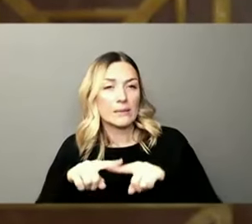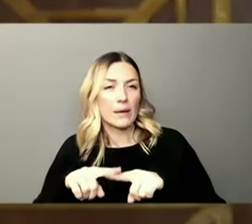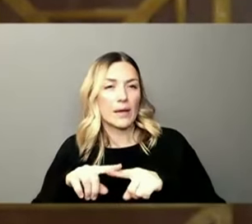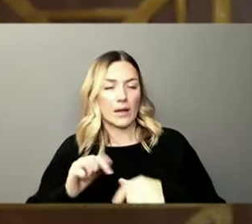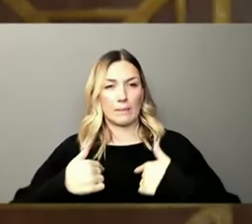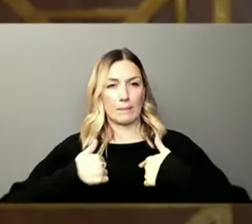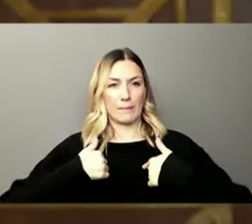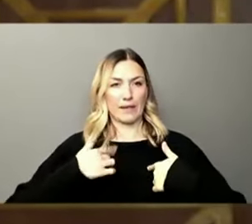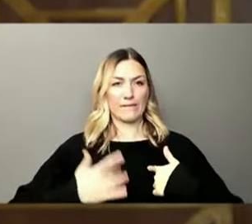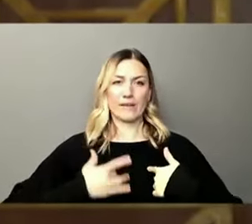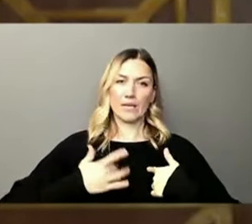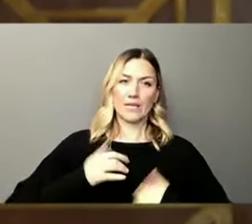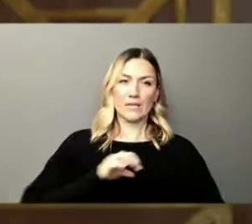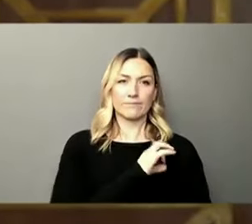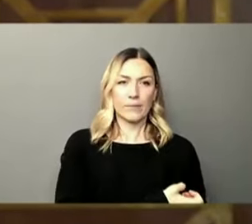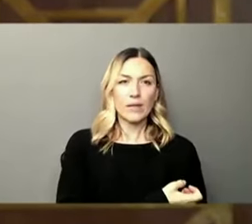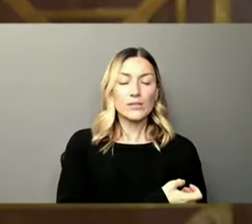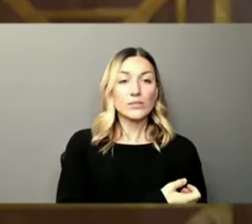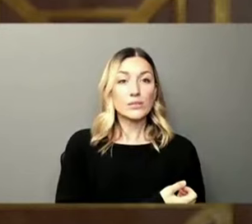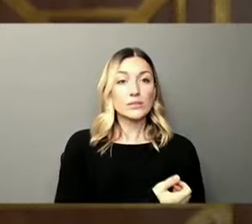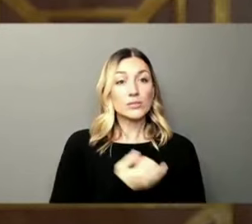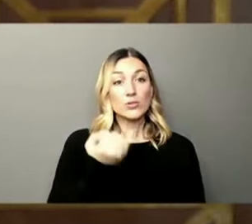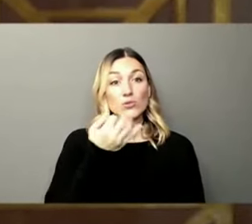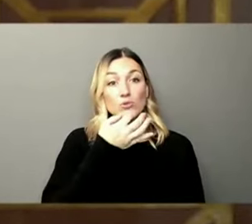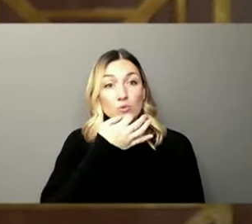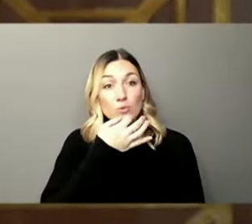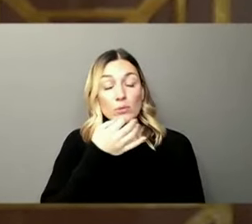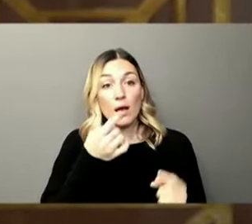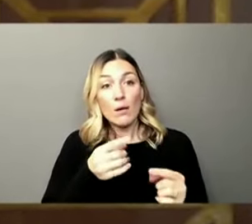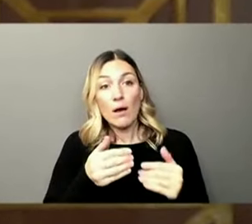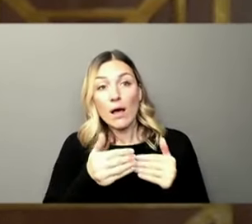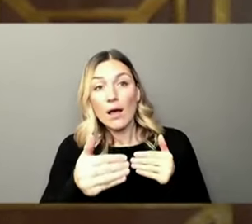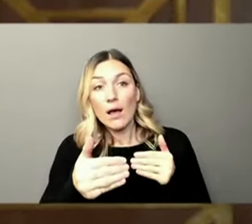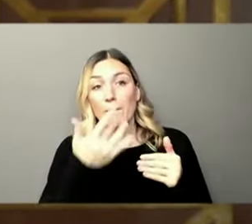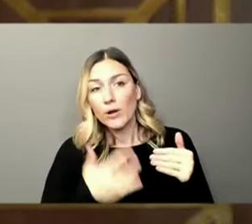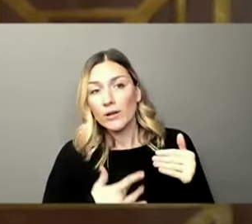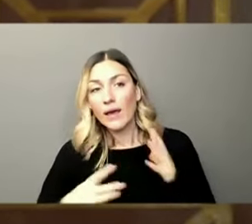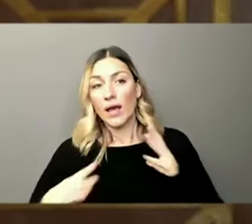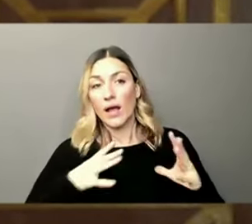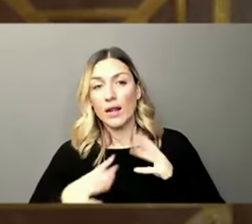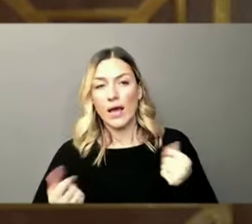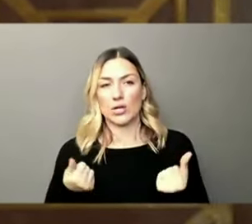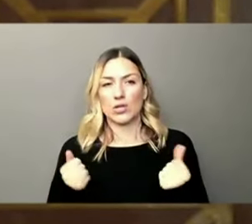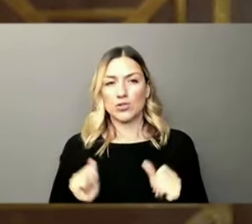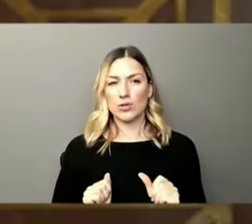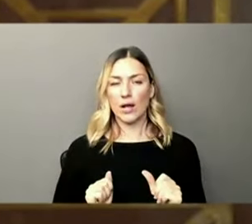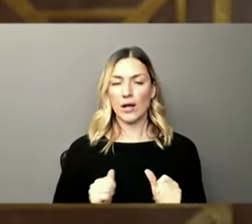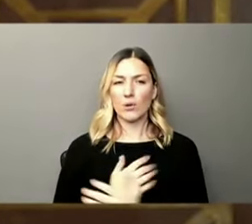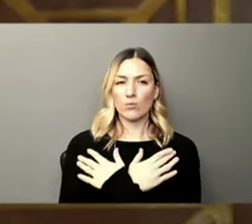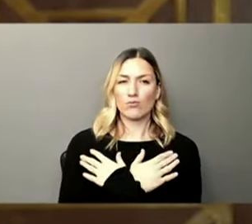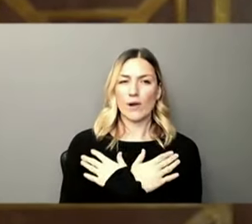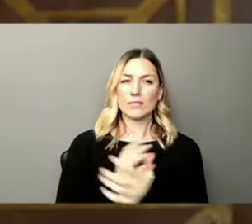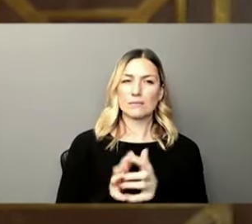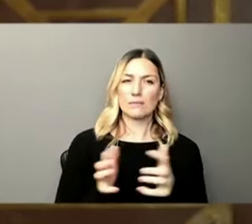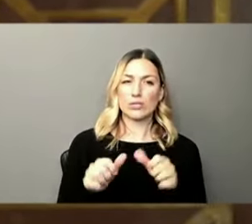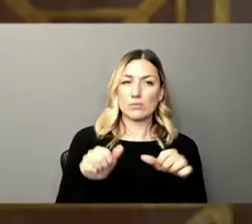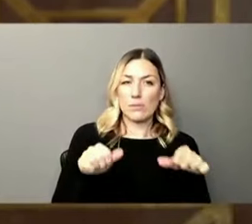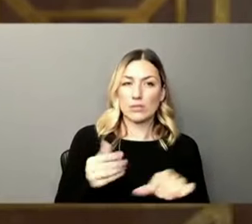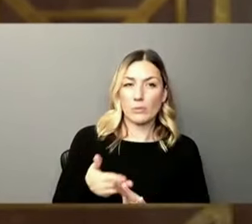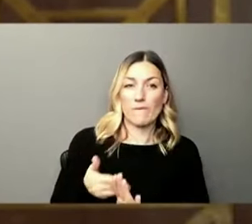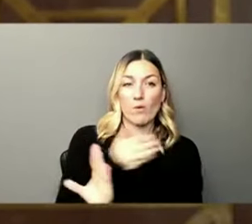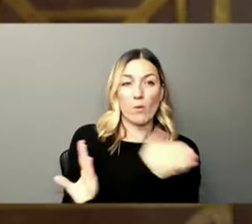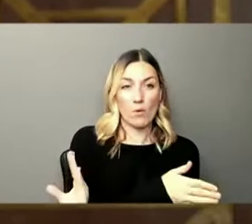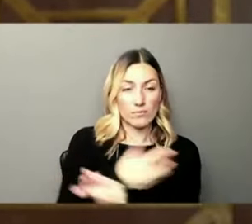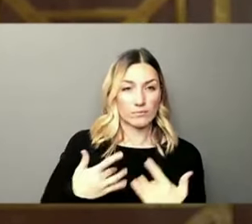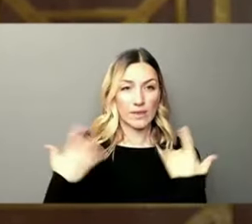level. If there's something coming up, like a birthday or a holiday, I try to get as much rest as I can before the event. I